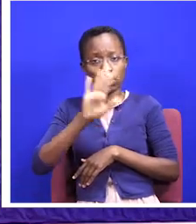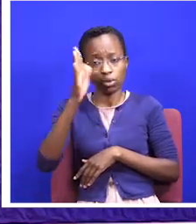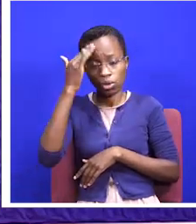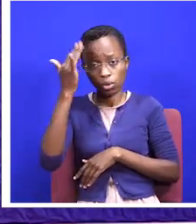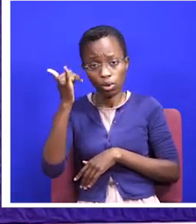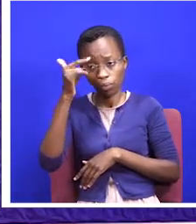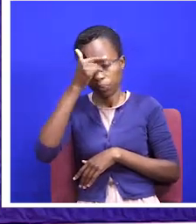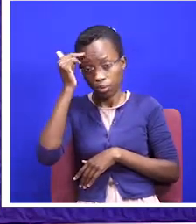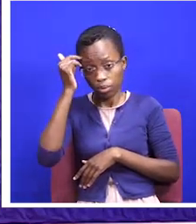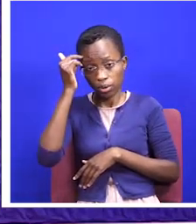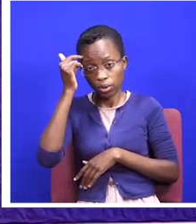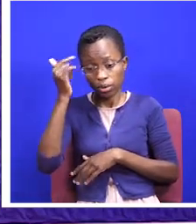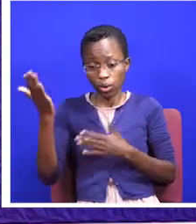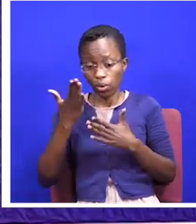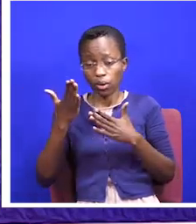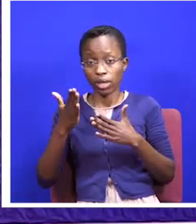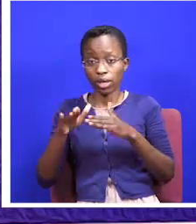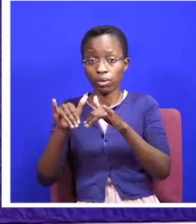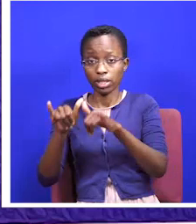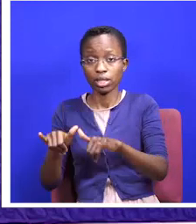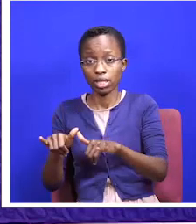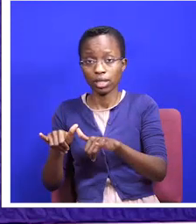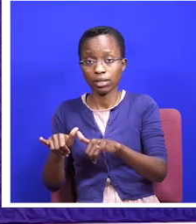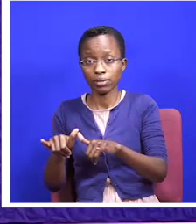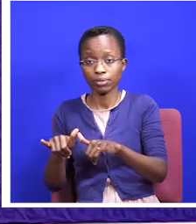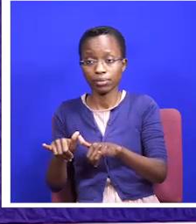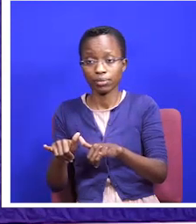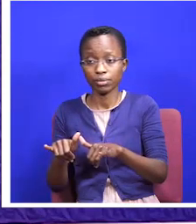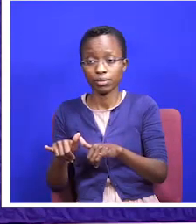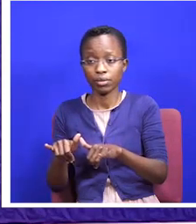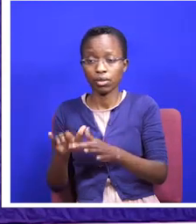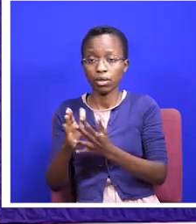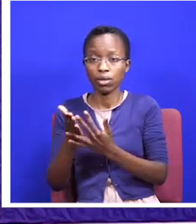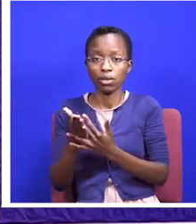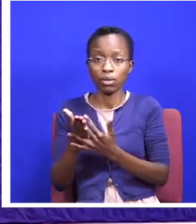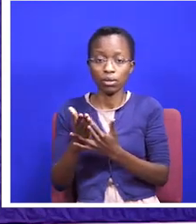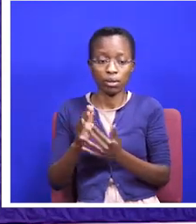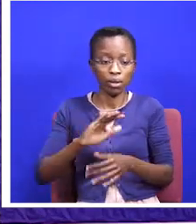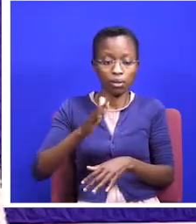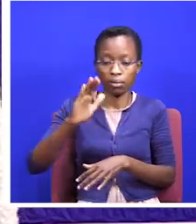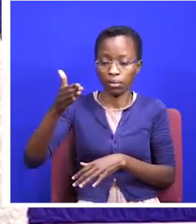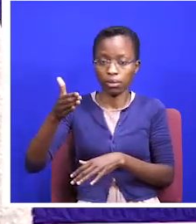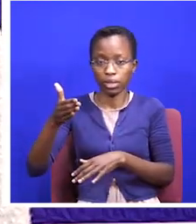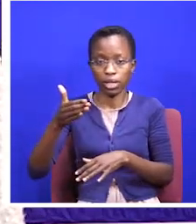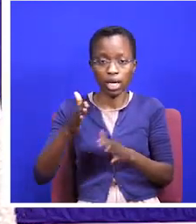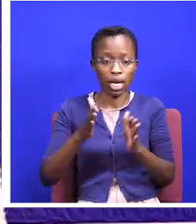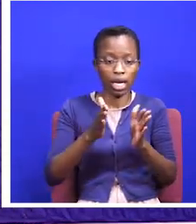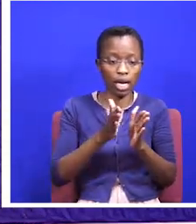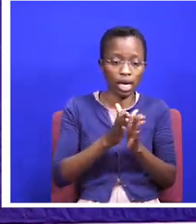Do you know why? Because the place they were camped at, where they were, was between the